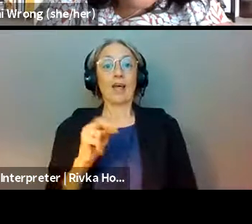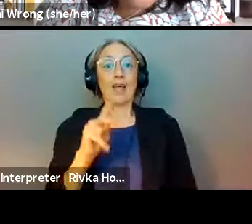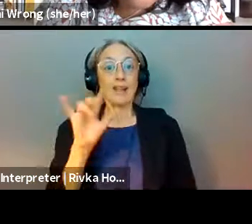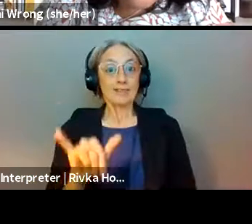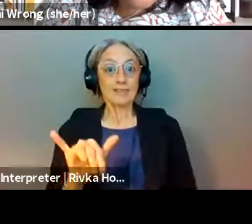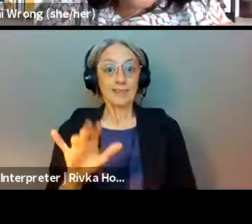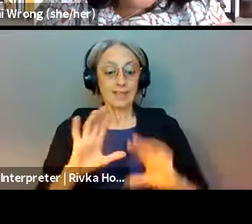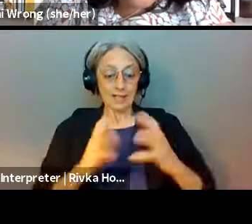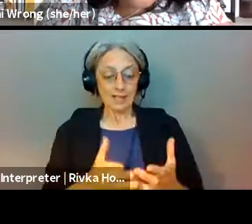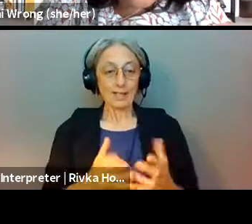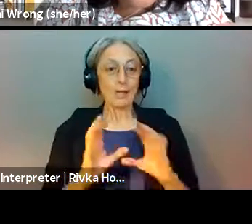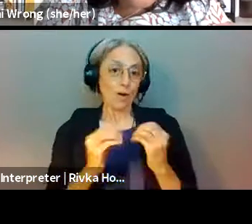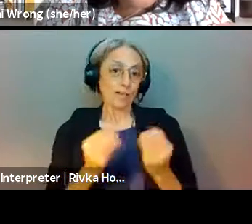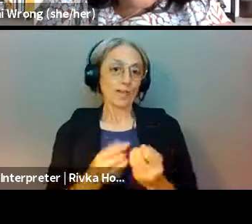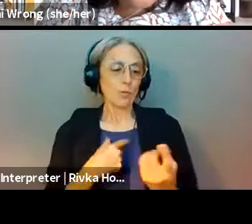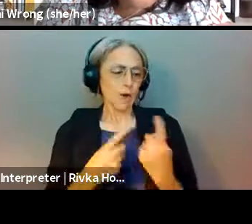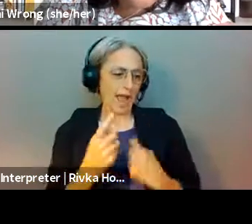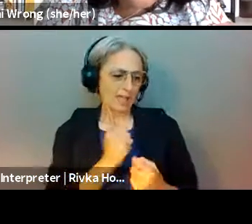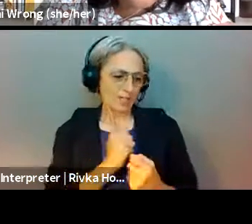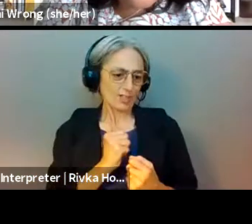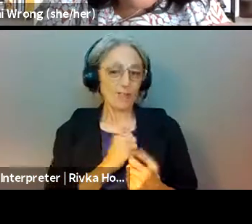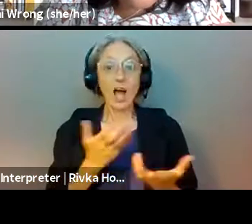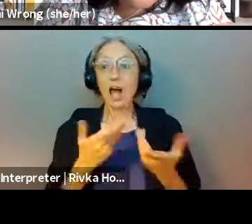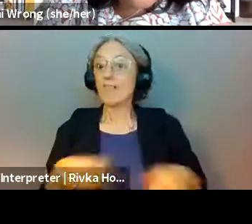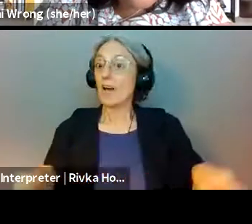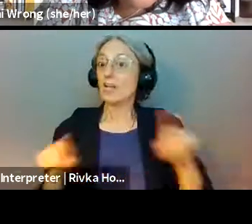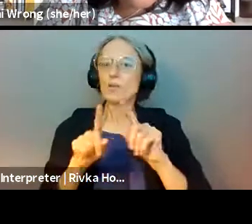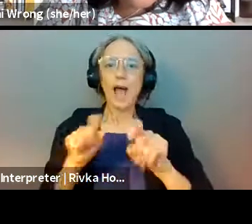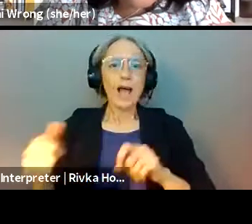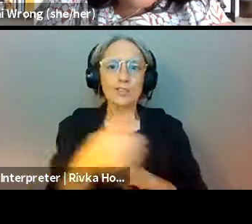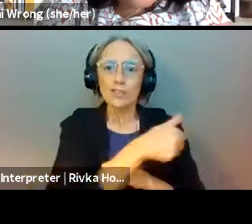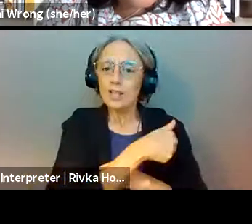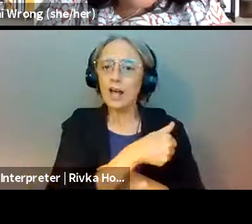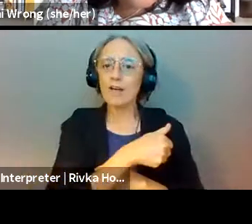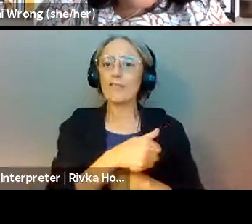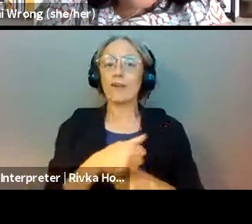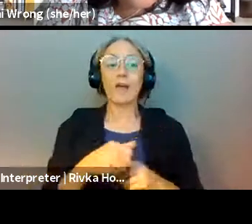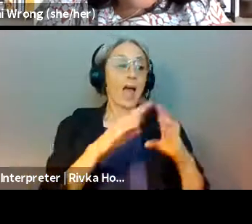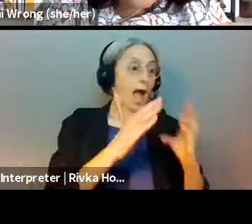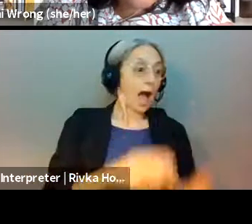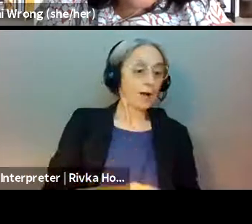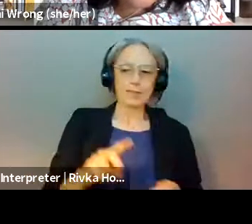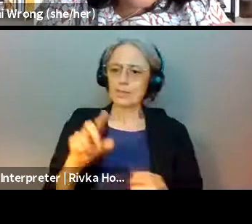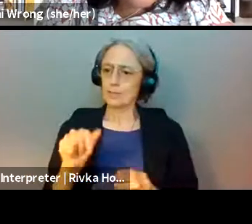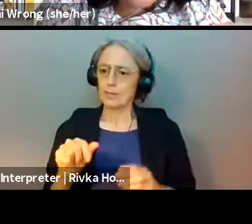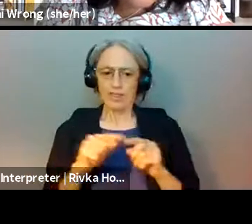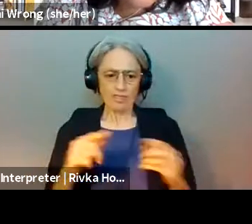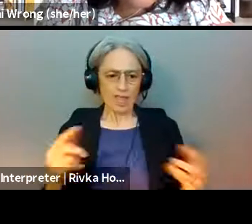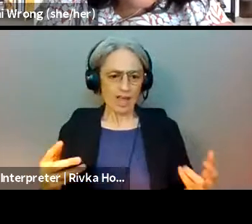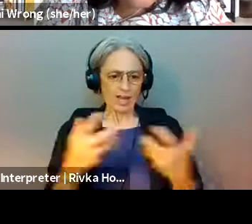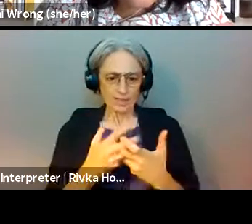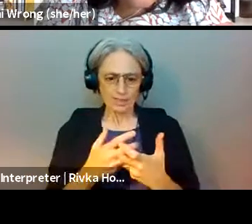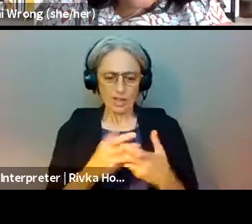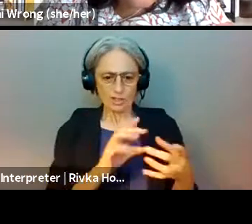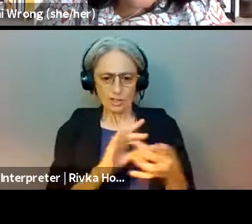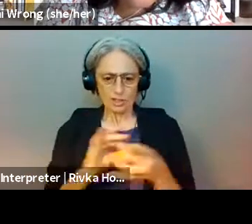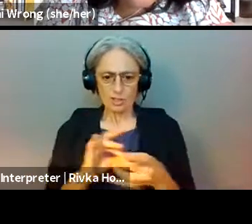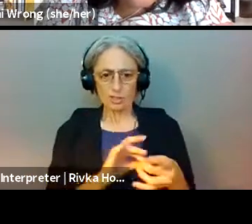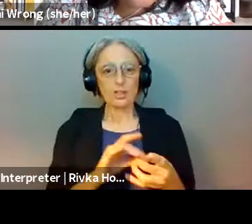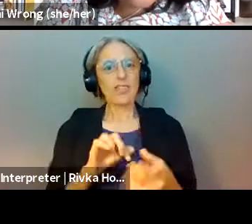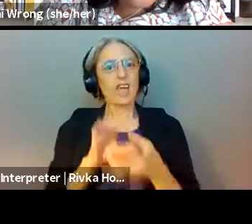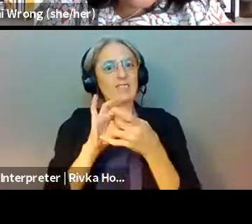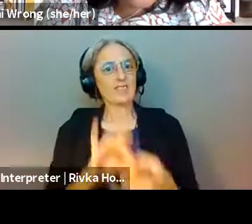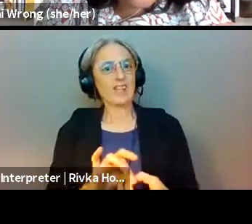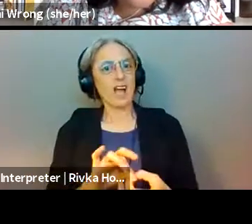all today to ask ourselves, at the intersection of housing and disability that is intrinsically tied to racial